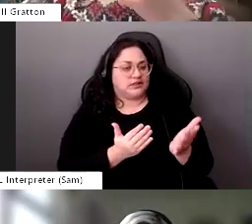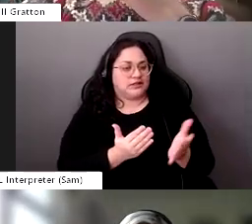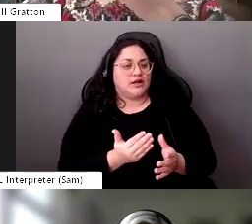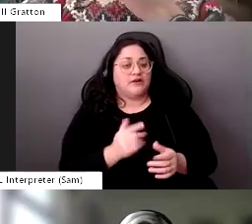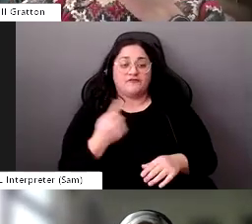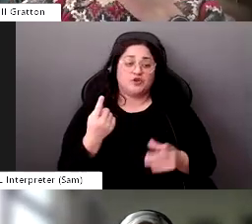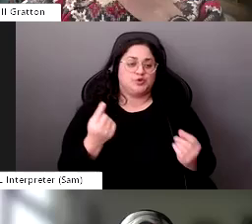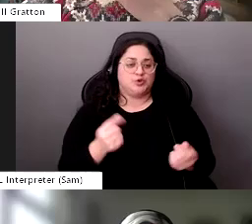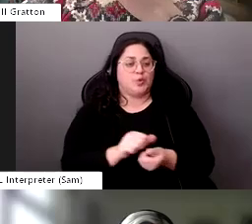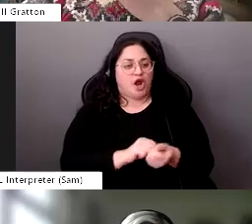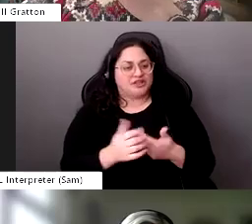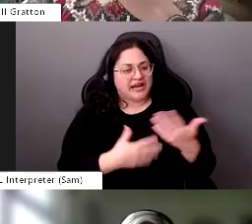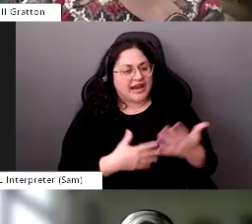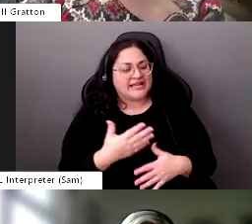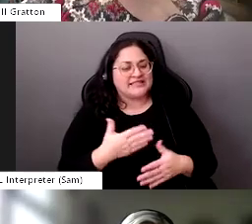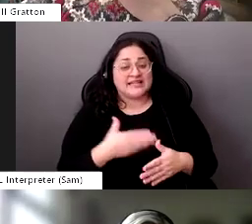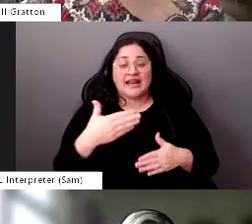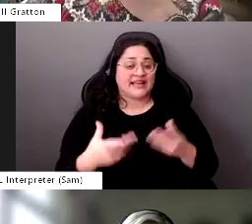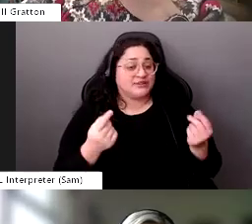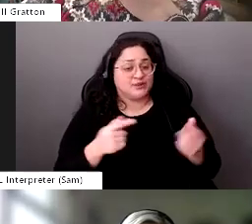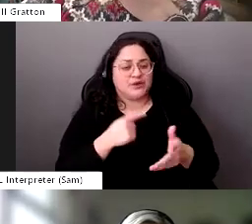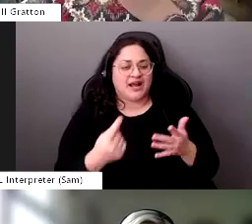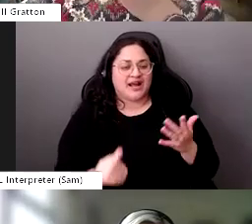you could follow to take care of it.